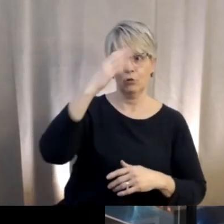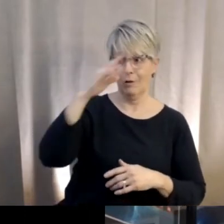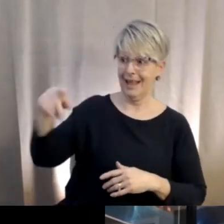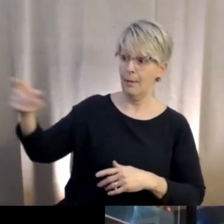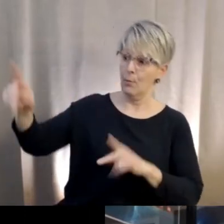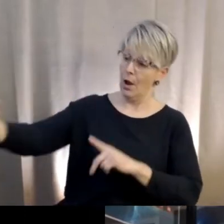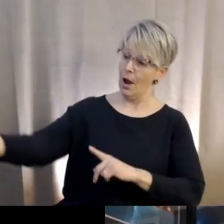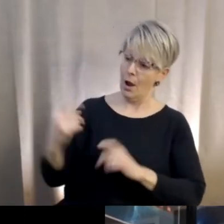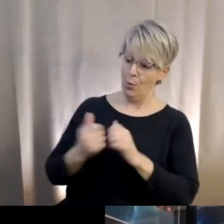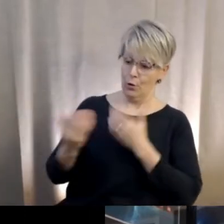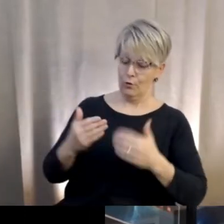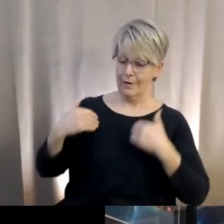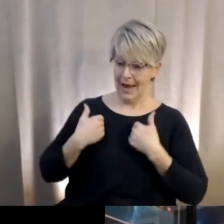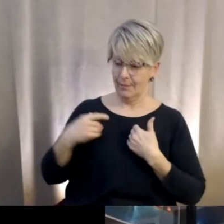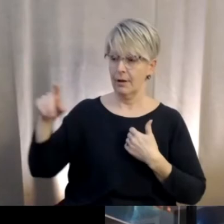pick those to be?